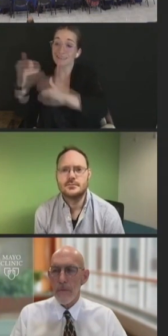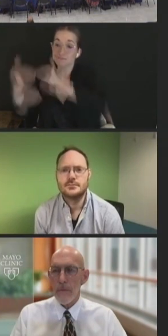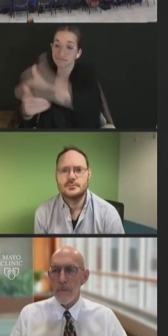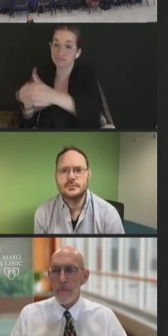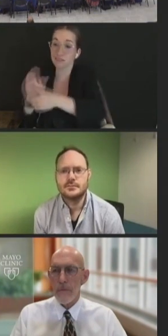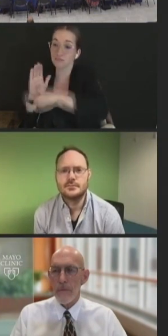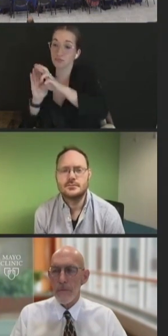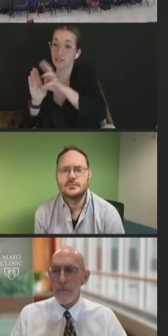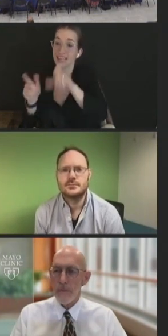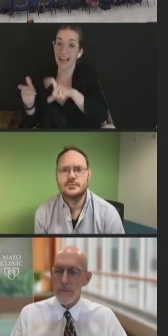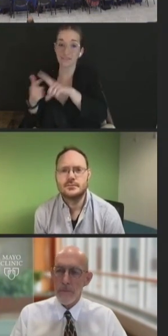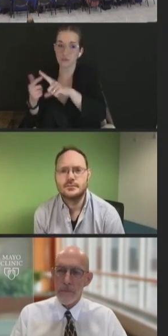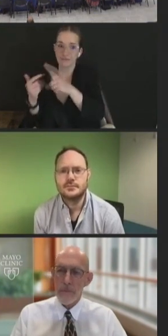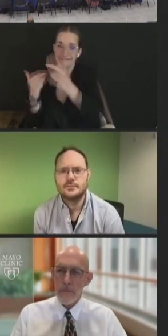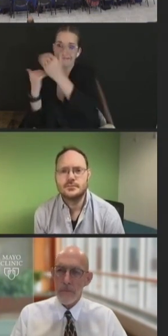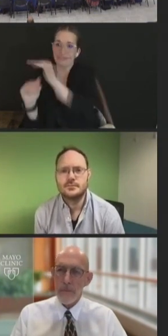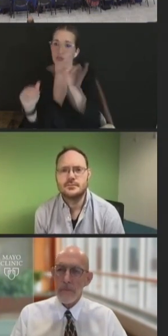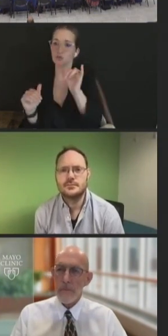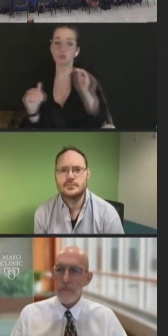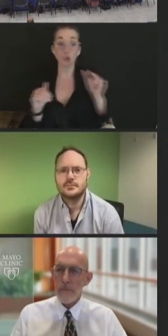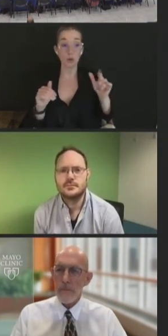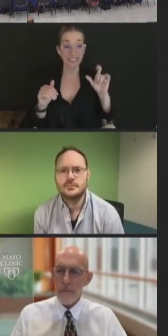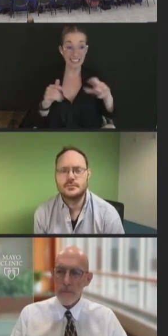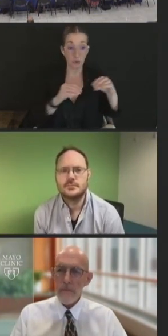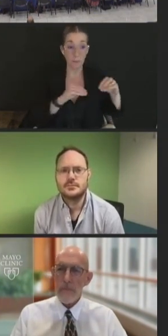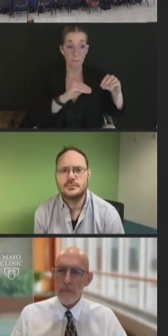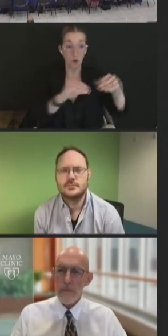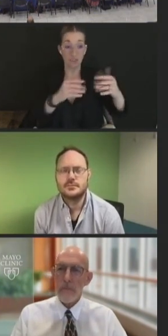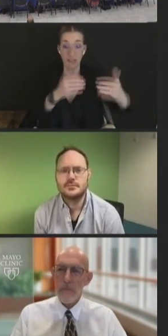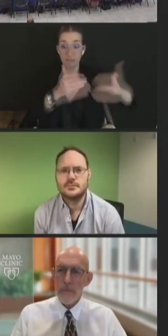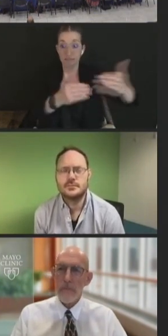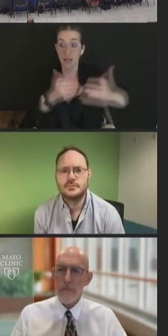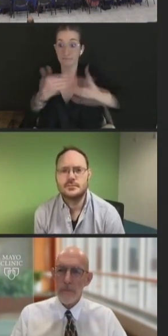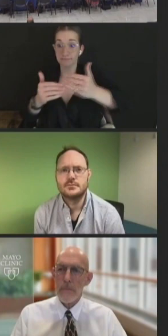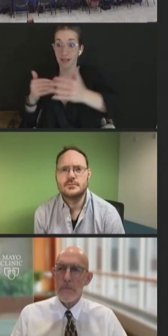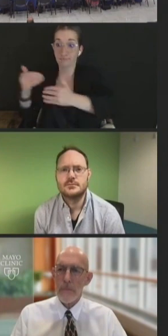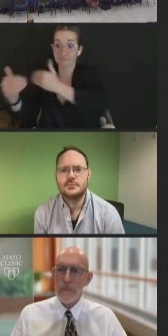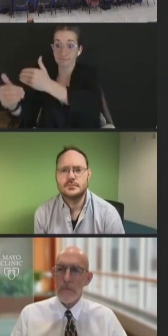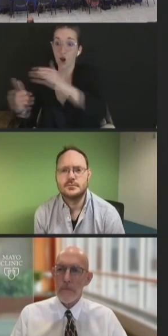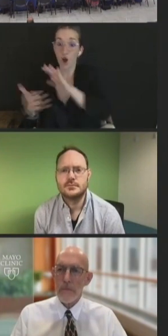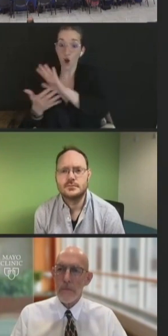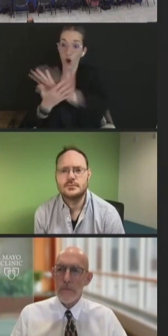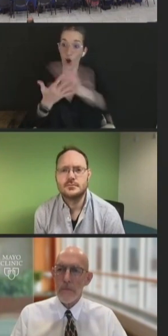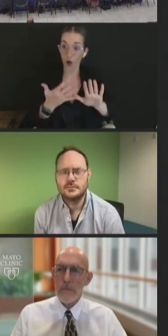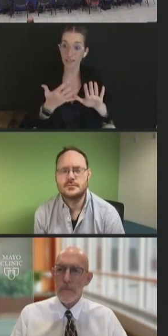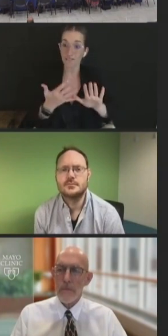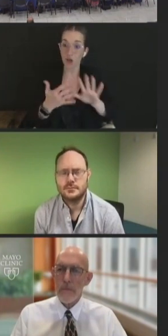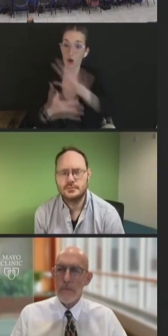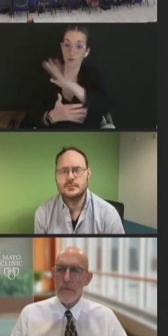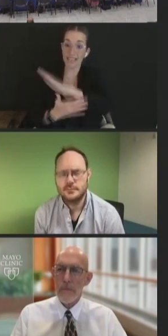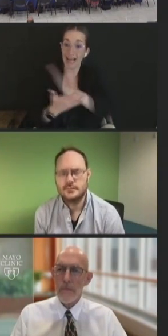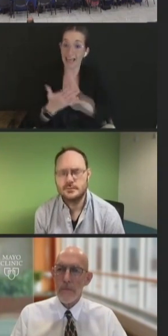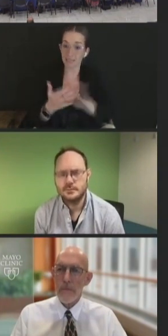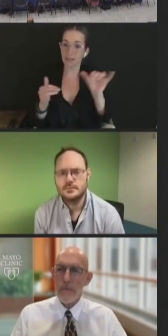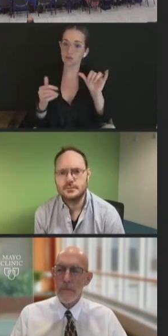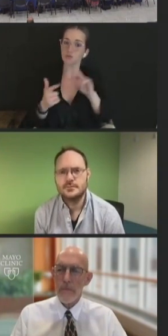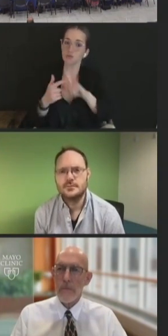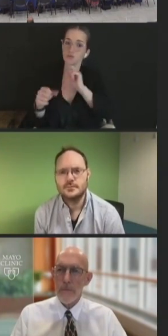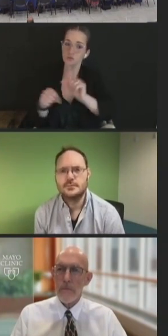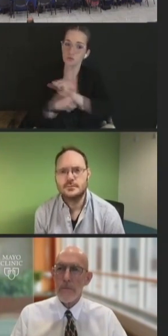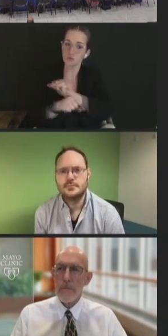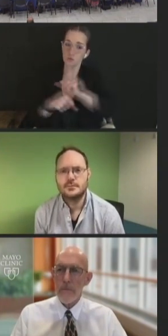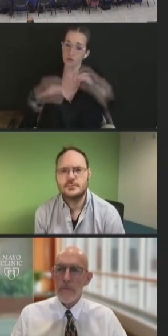So, we need to move all of those elements forward at the same pace in order to truly speed up the ecosystem.